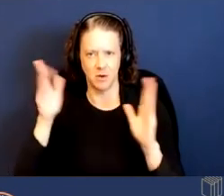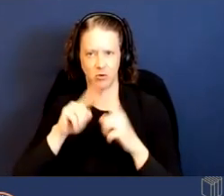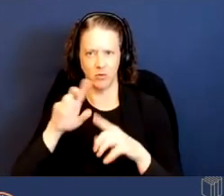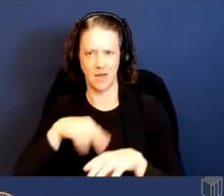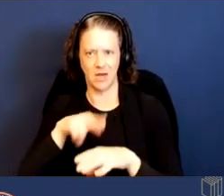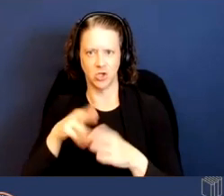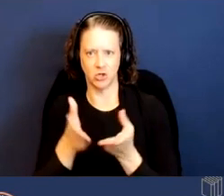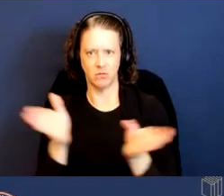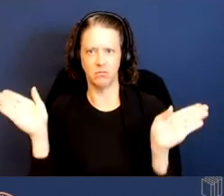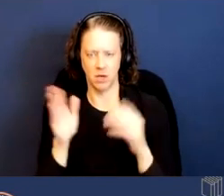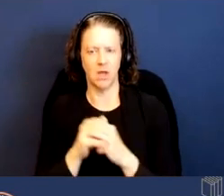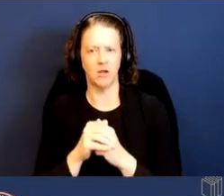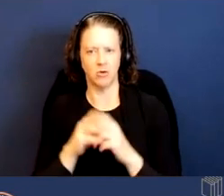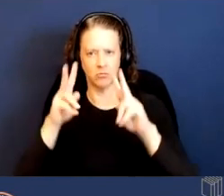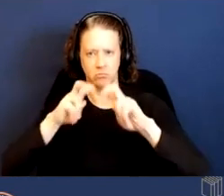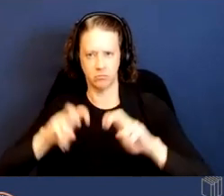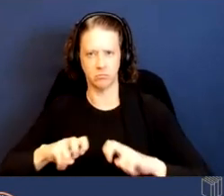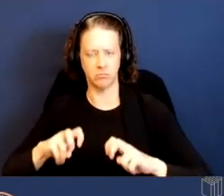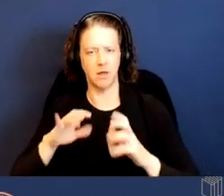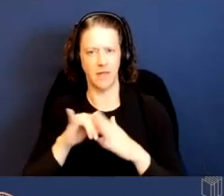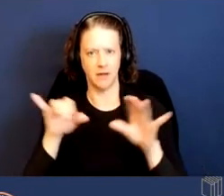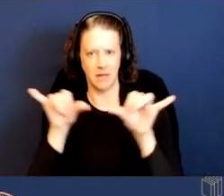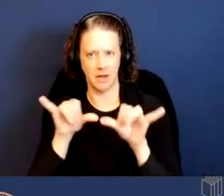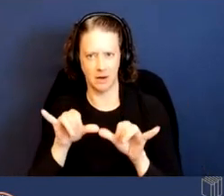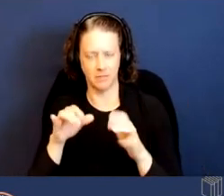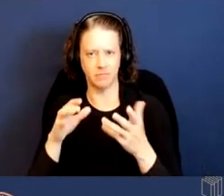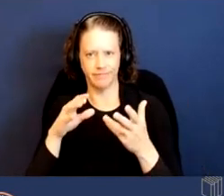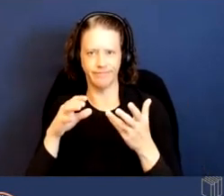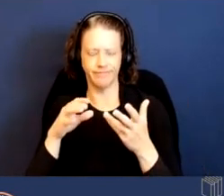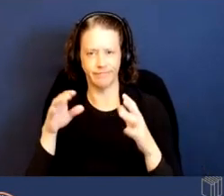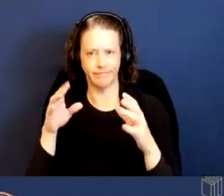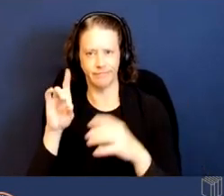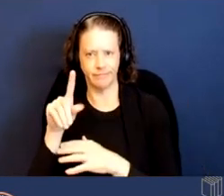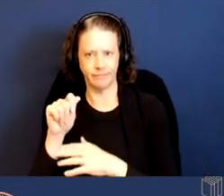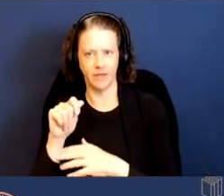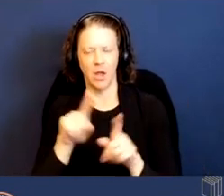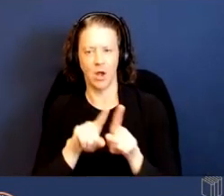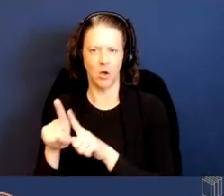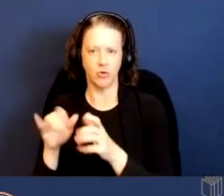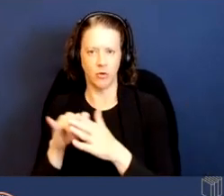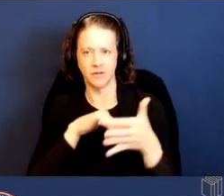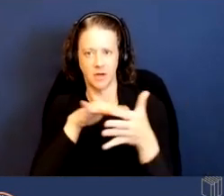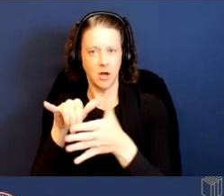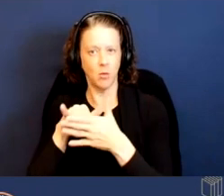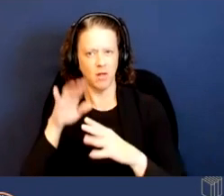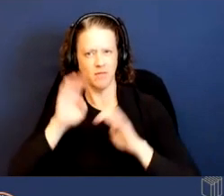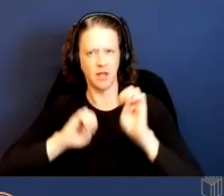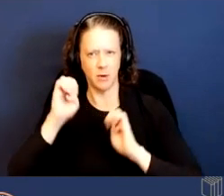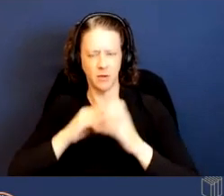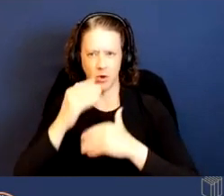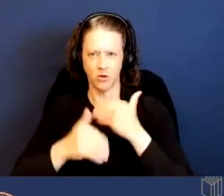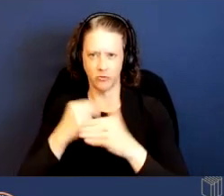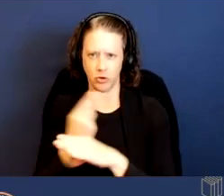type of examination of the data will take place. The study will evaluate the process used by IEP teams in